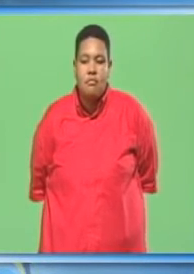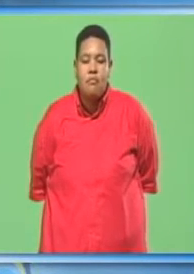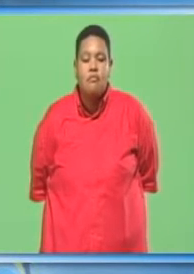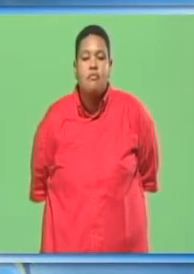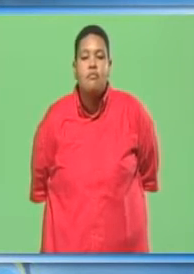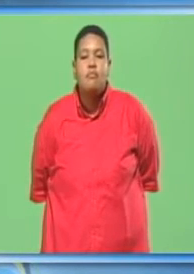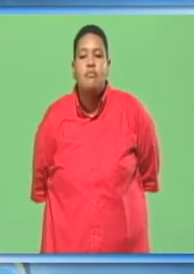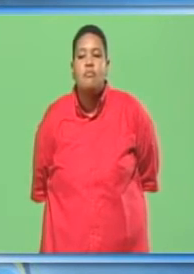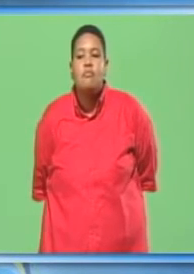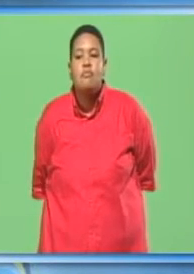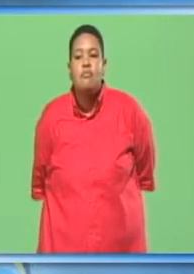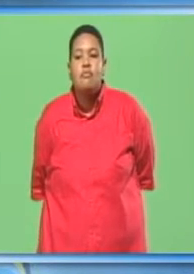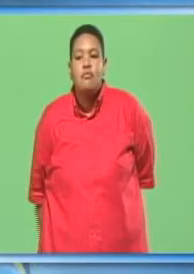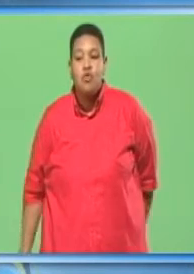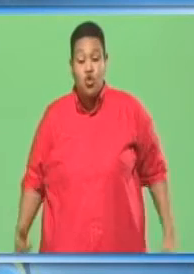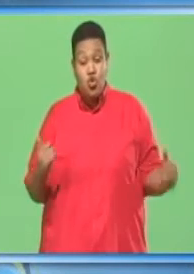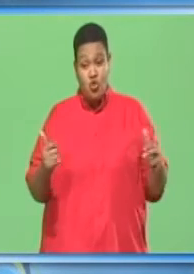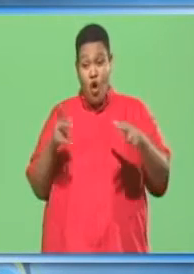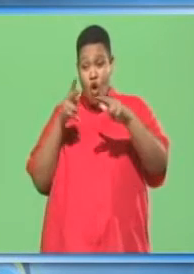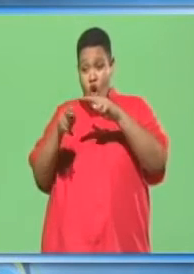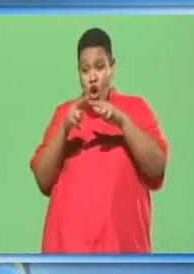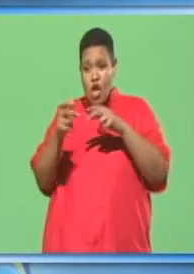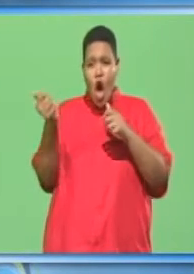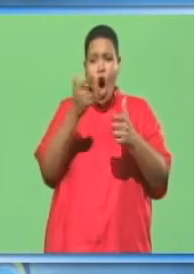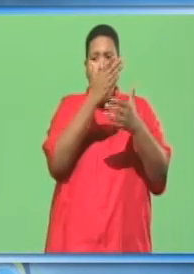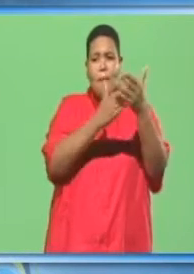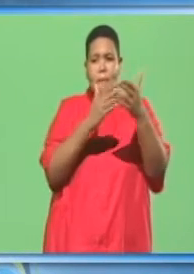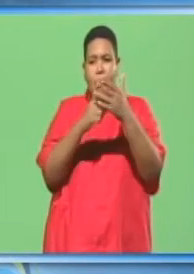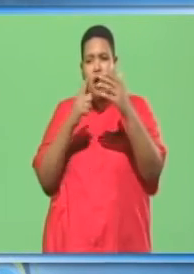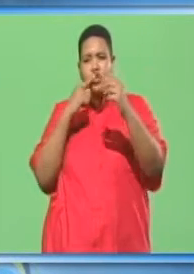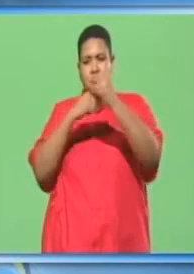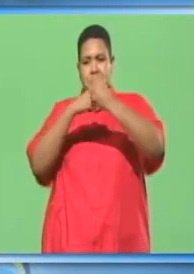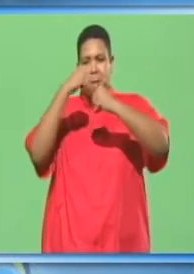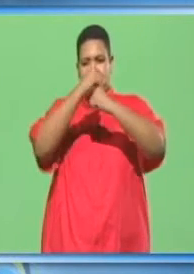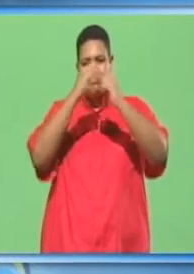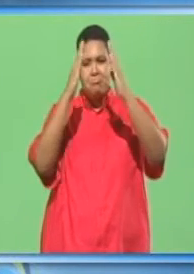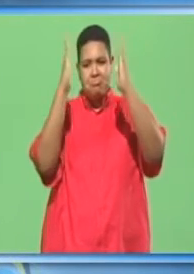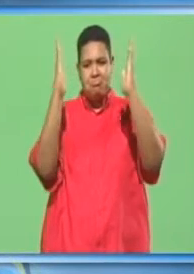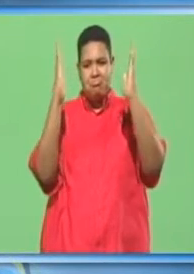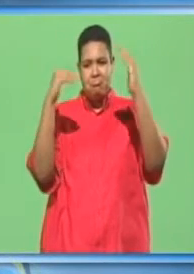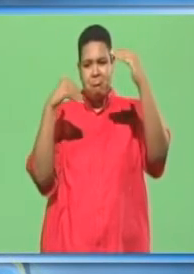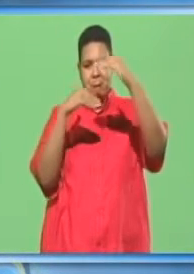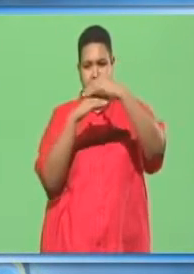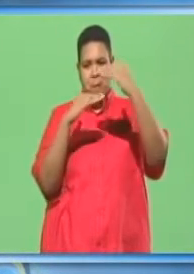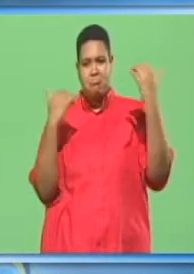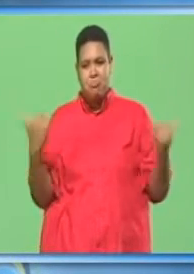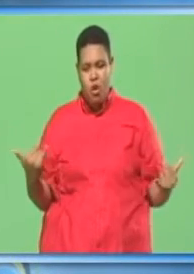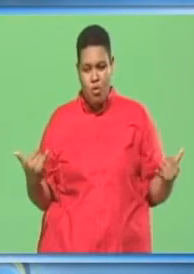Now cut out all the pieces to construct the carcass.